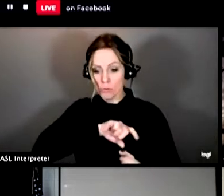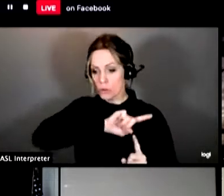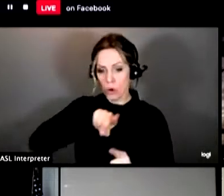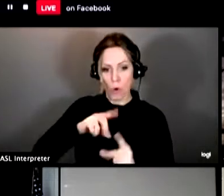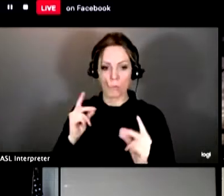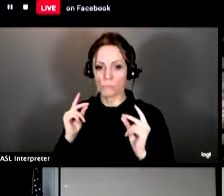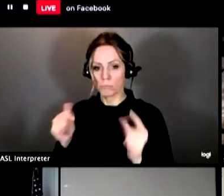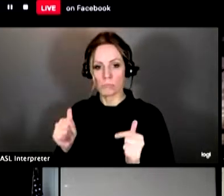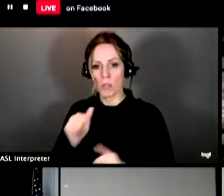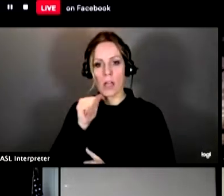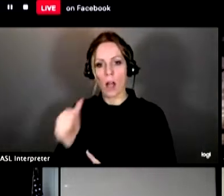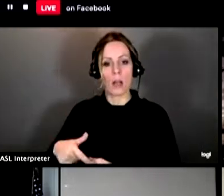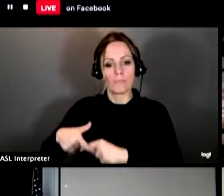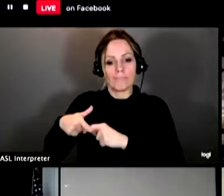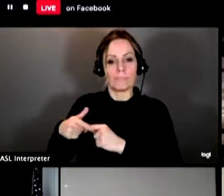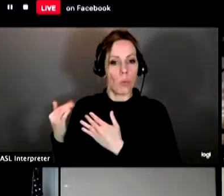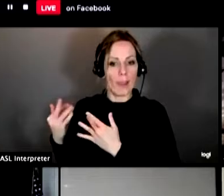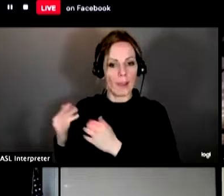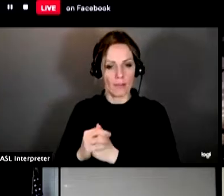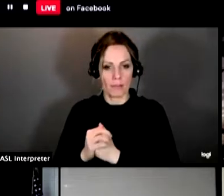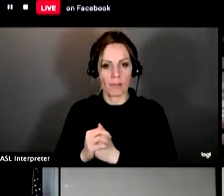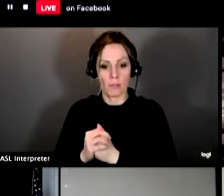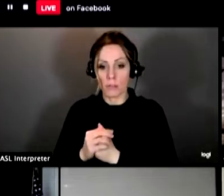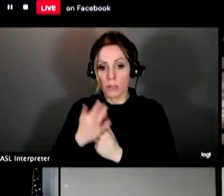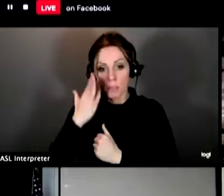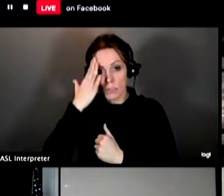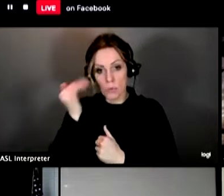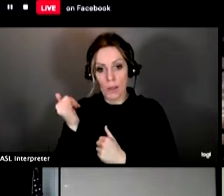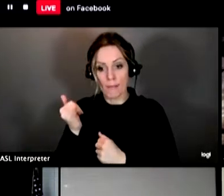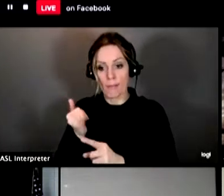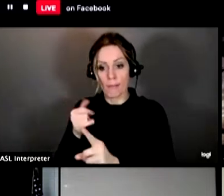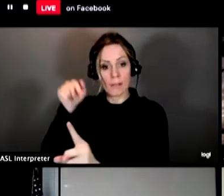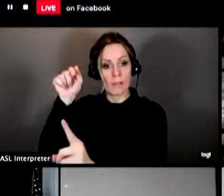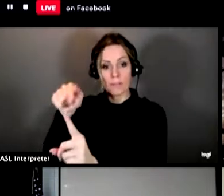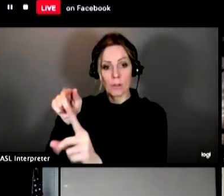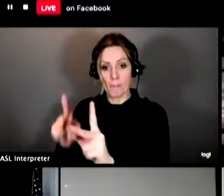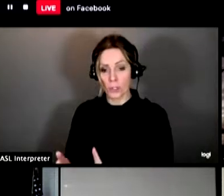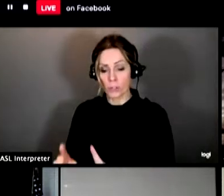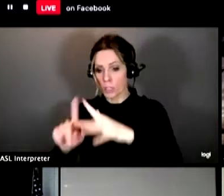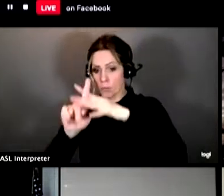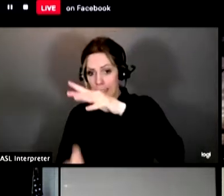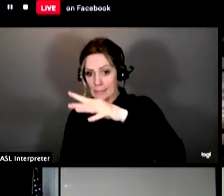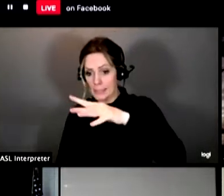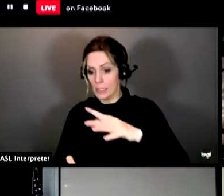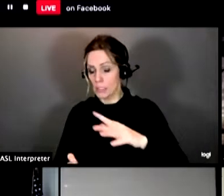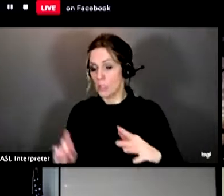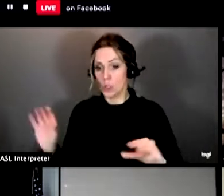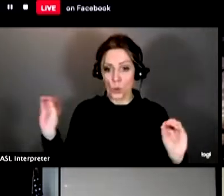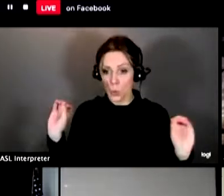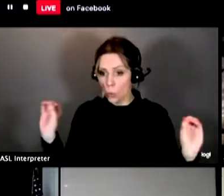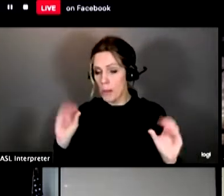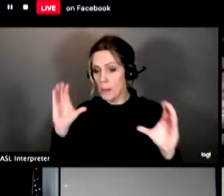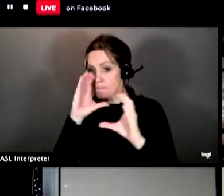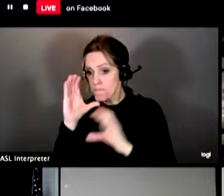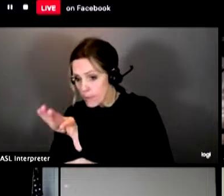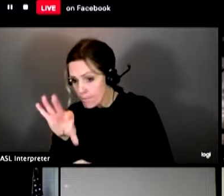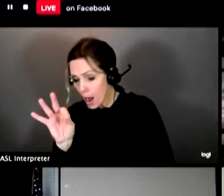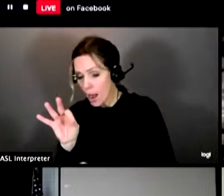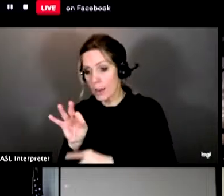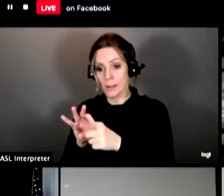waiting. Because if she's not found and she's missing, somebody should get out there